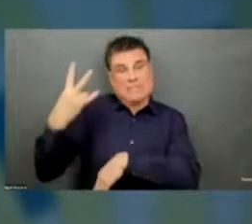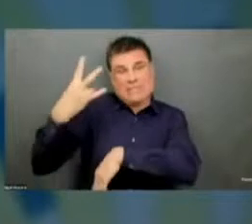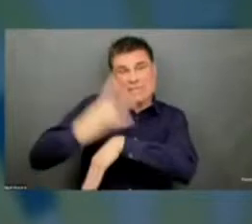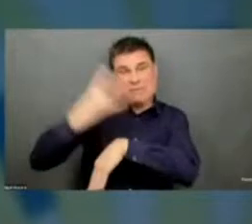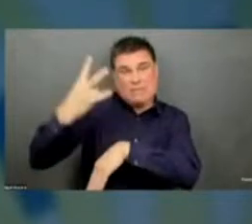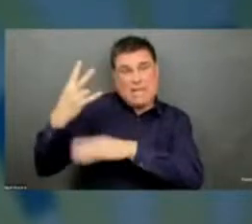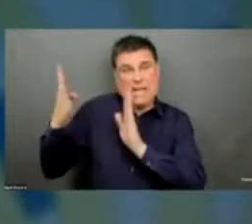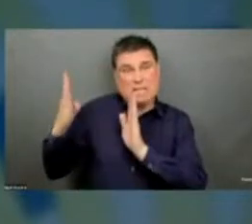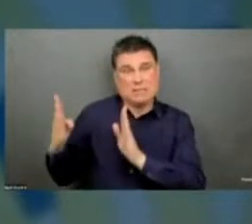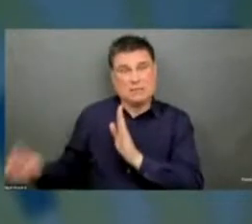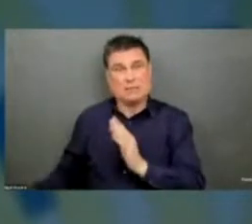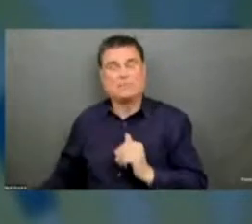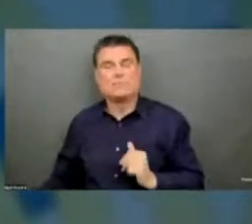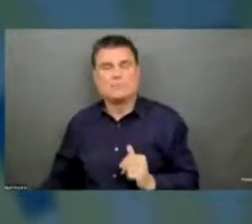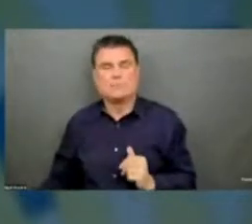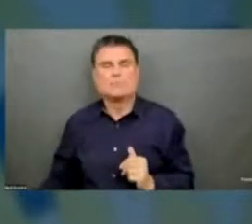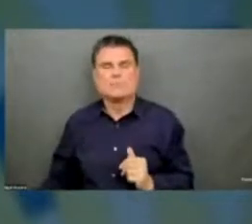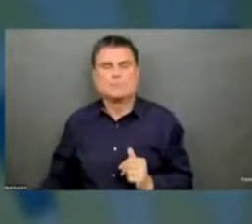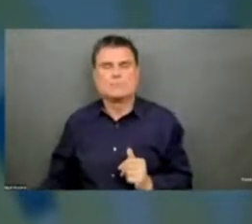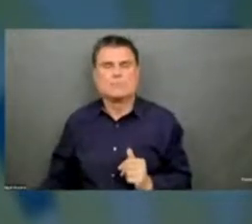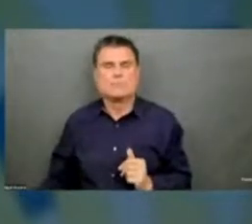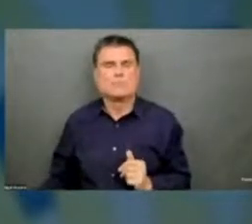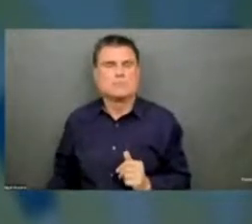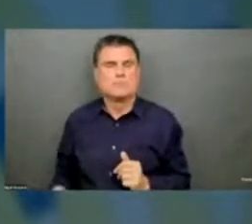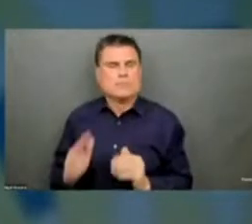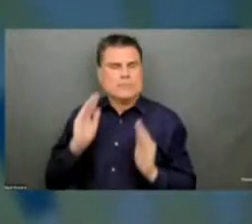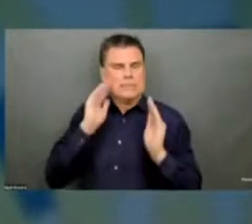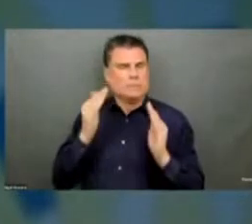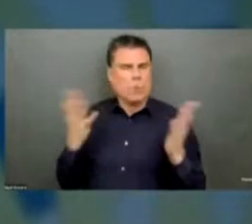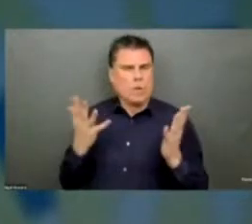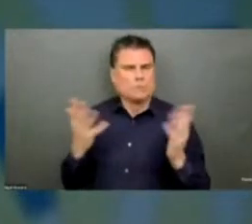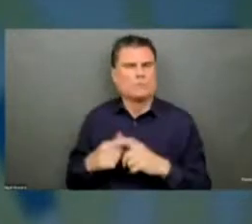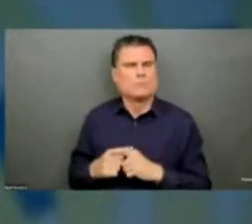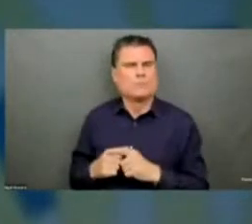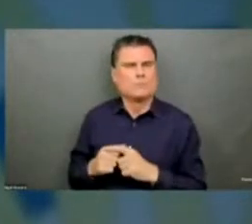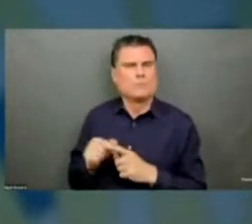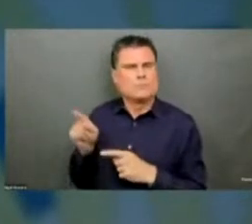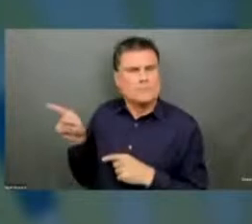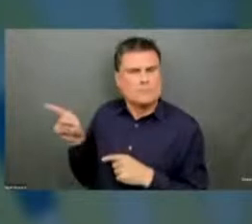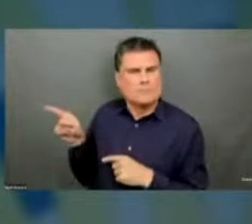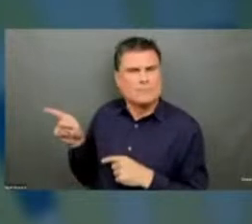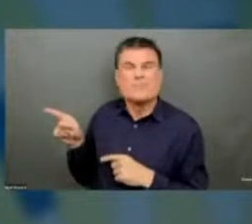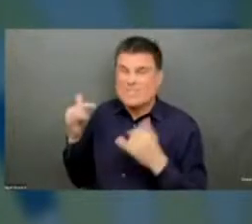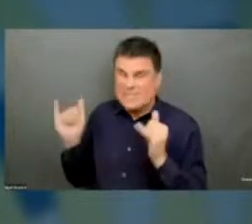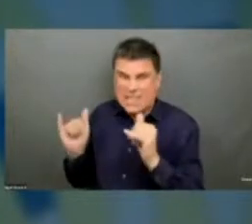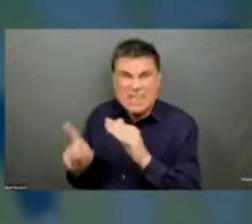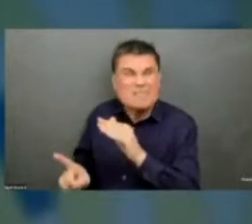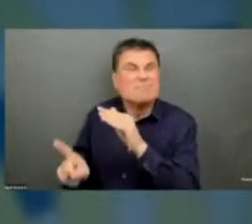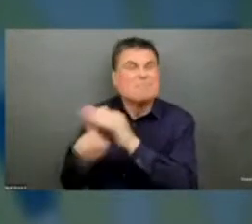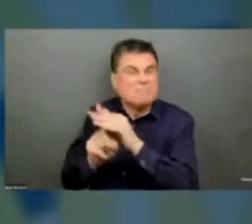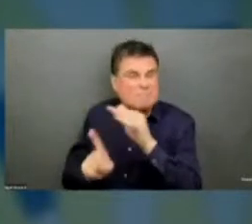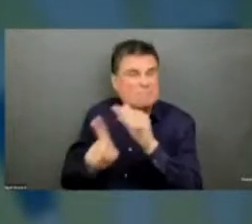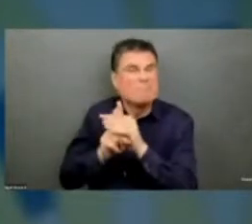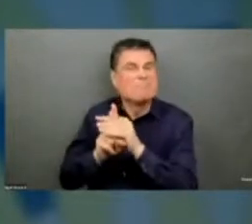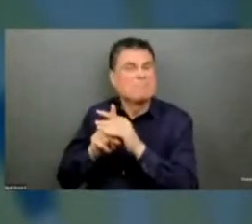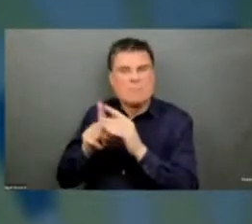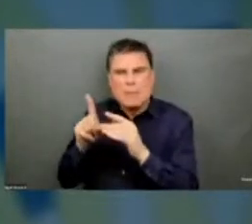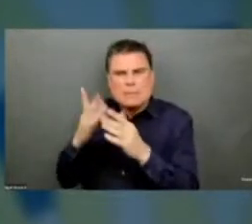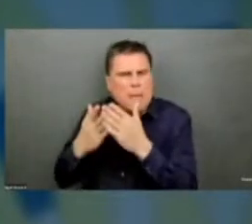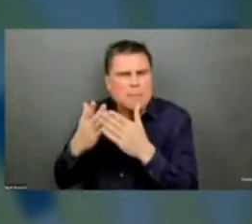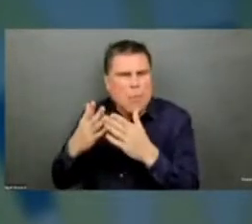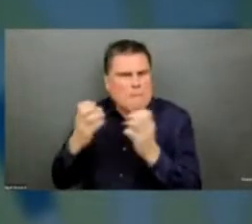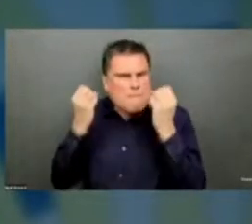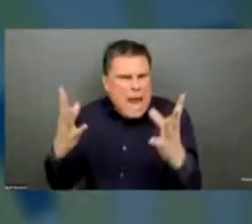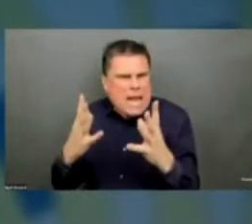there continues to be hotspots in areas of the province, particularly now around Prince Rupert, but also